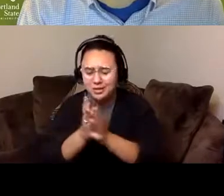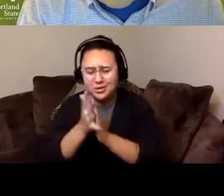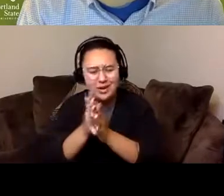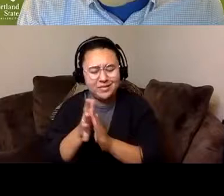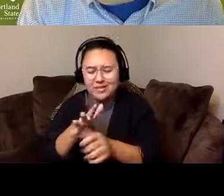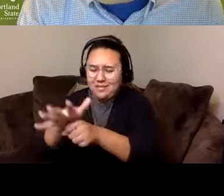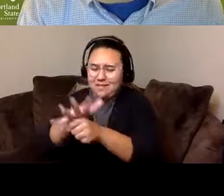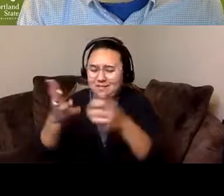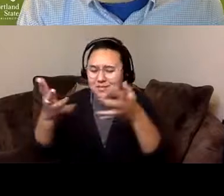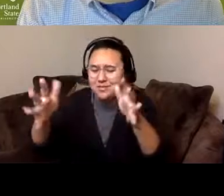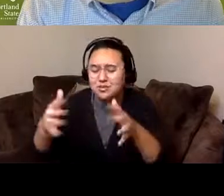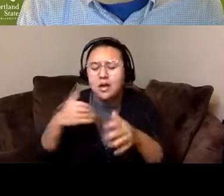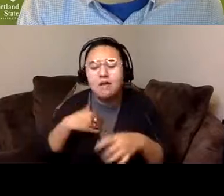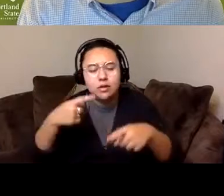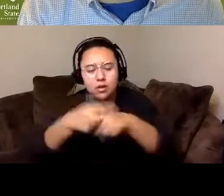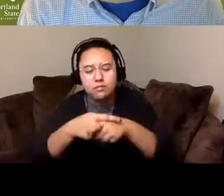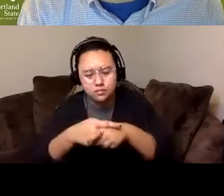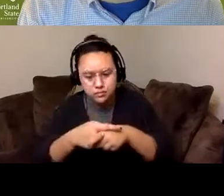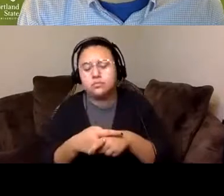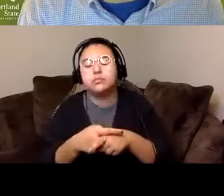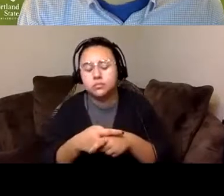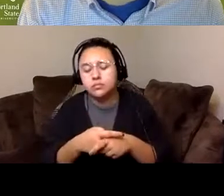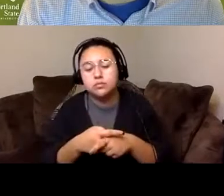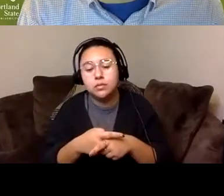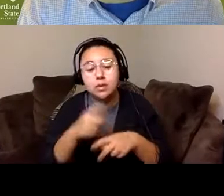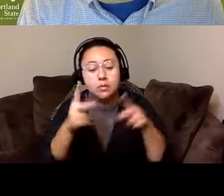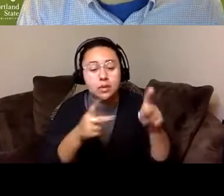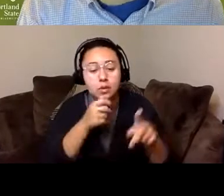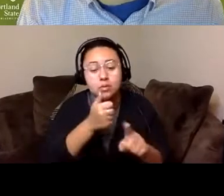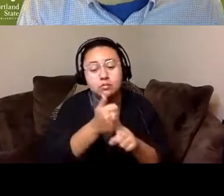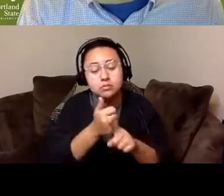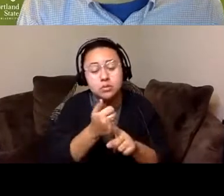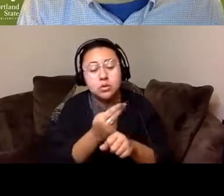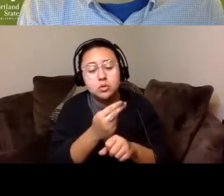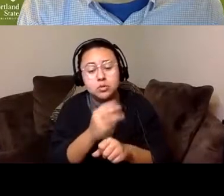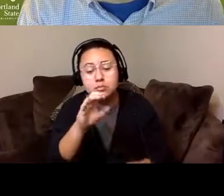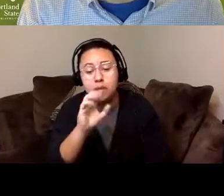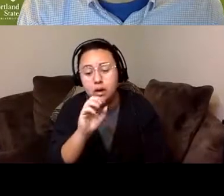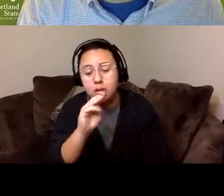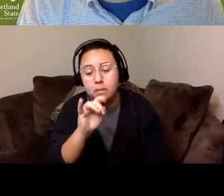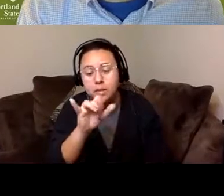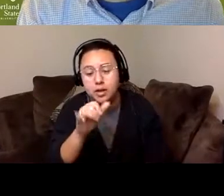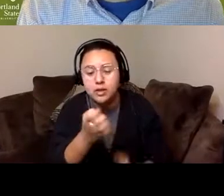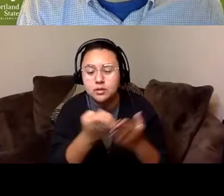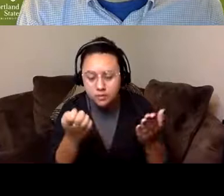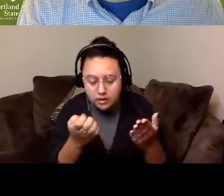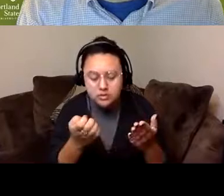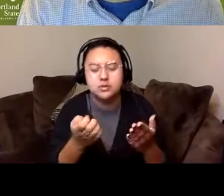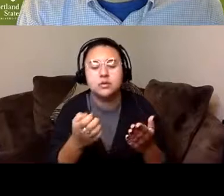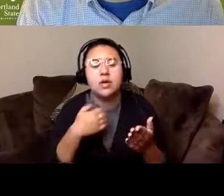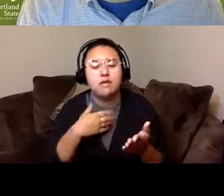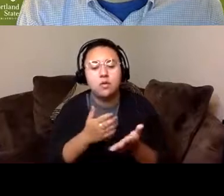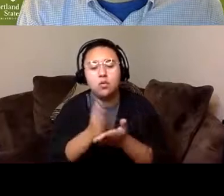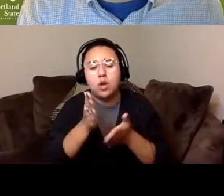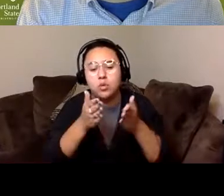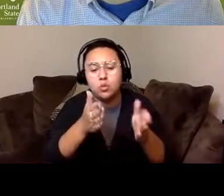there's a conflict that exists between people who are using micromobility devices within the right of way and having